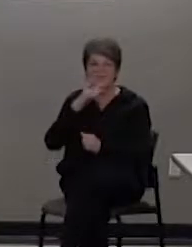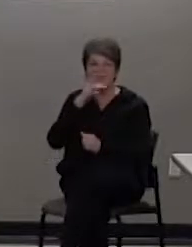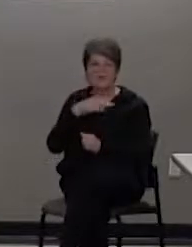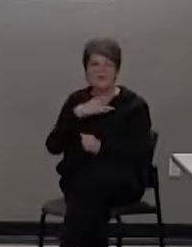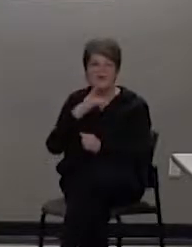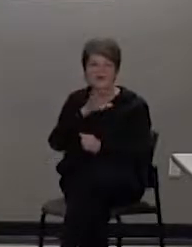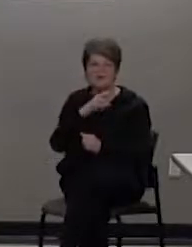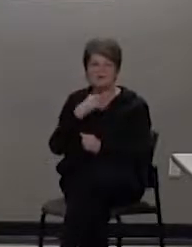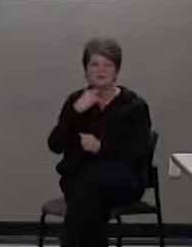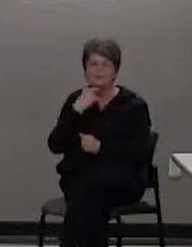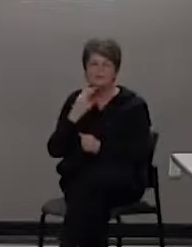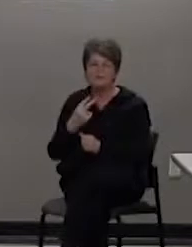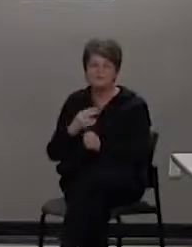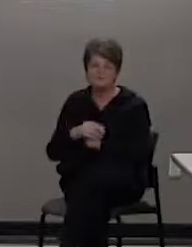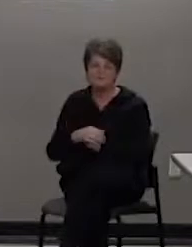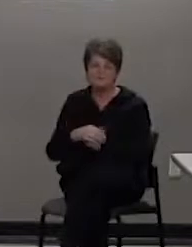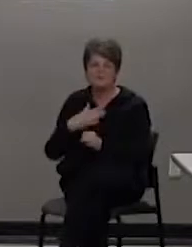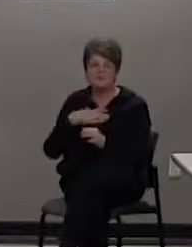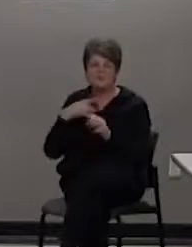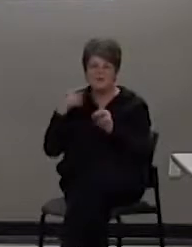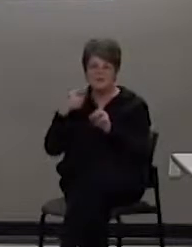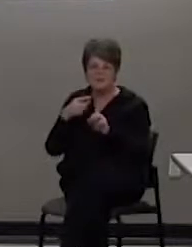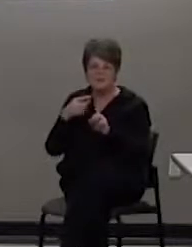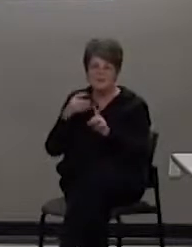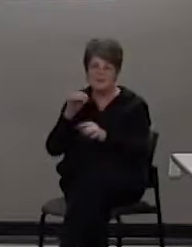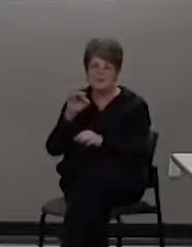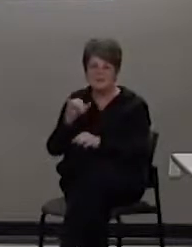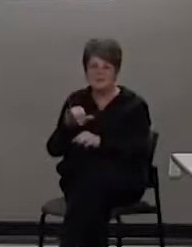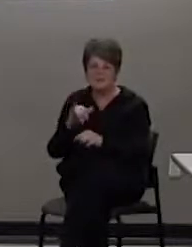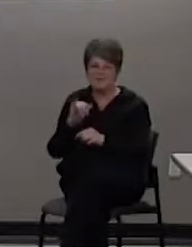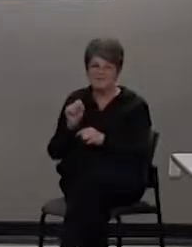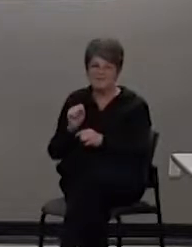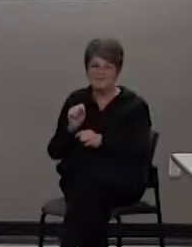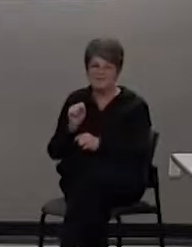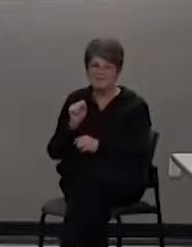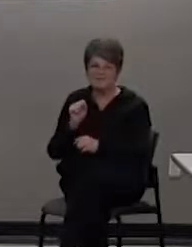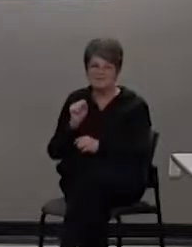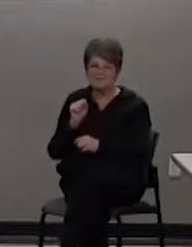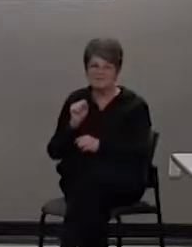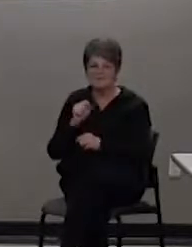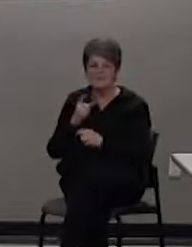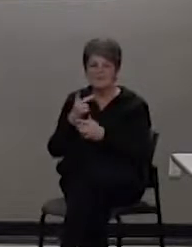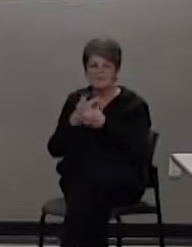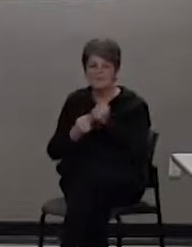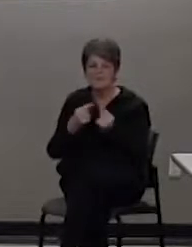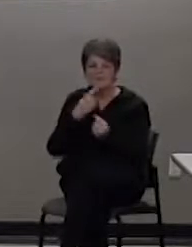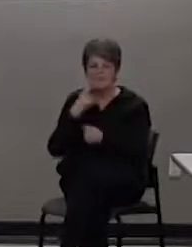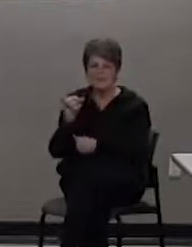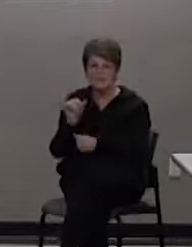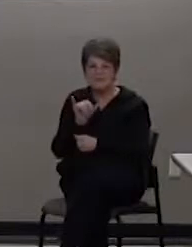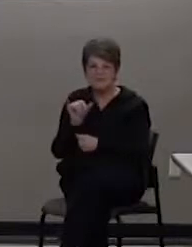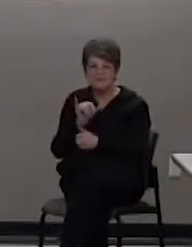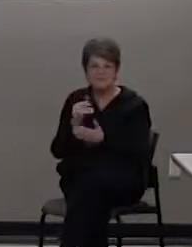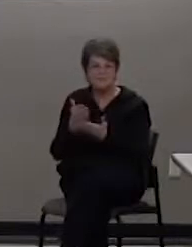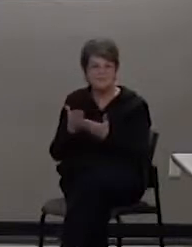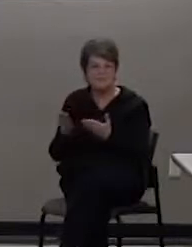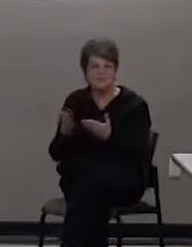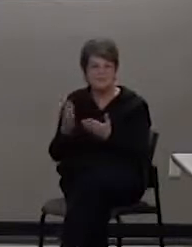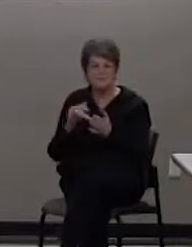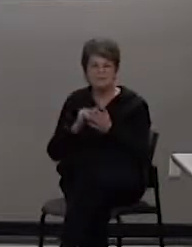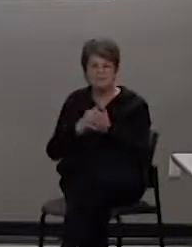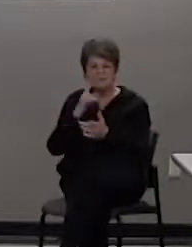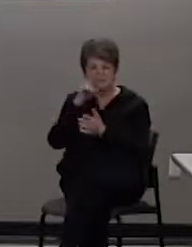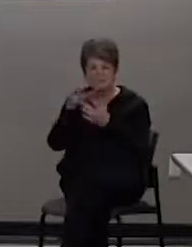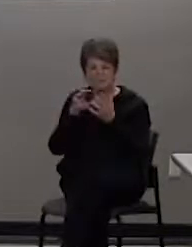your tone of voice. My point of the story is that you're both saying the same things. There's